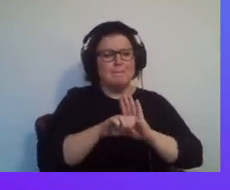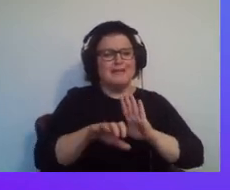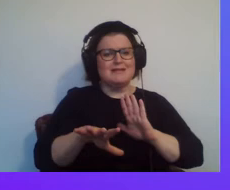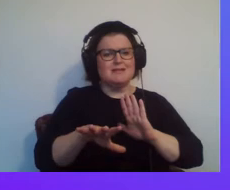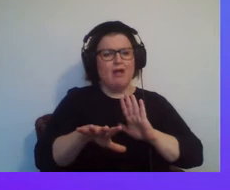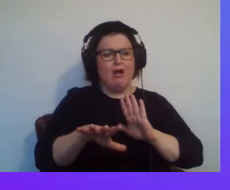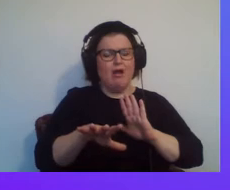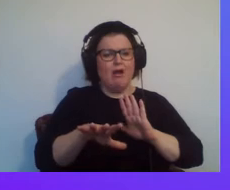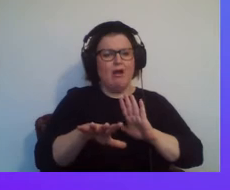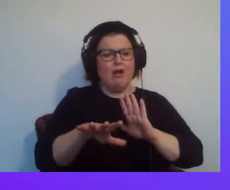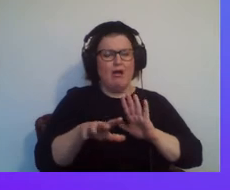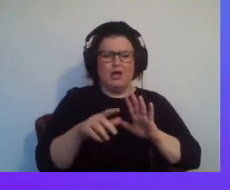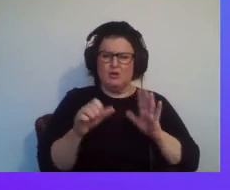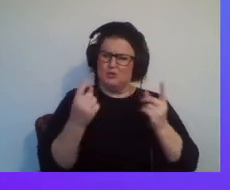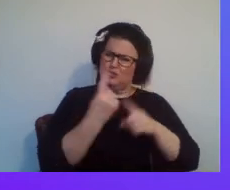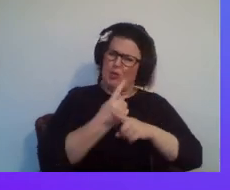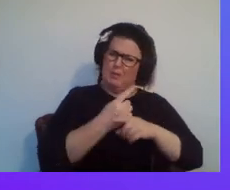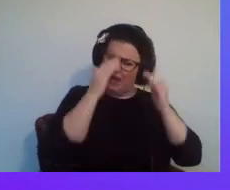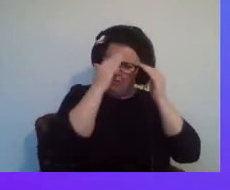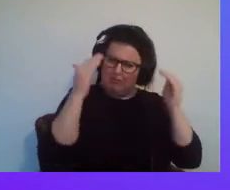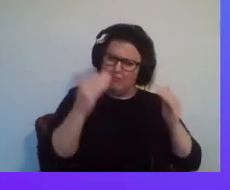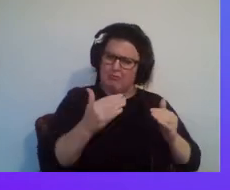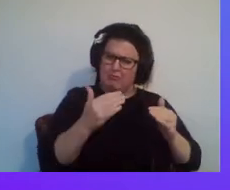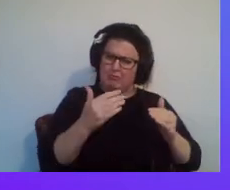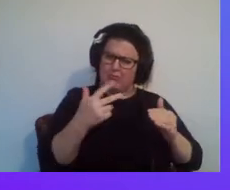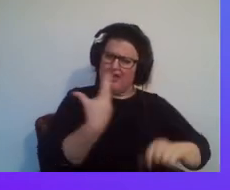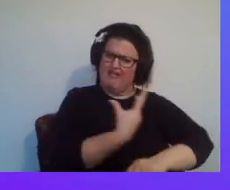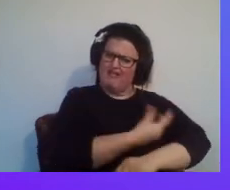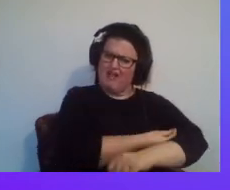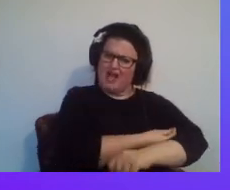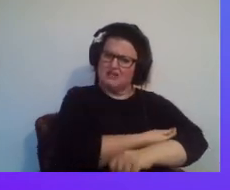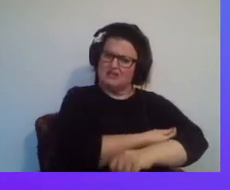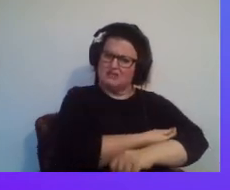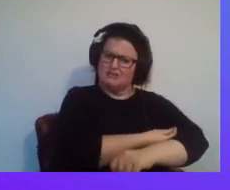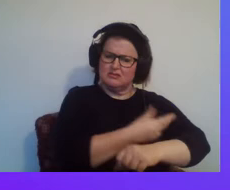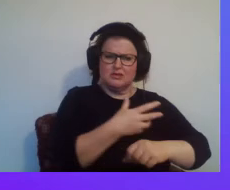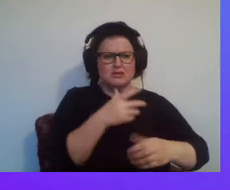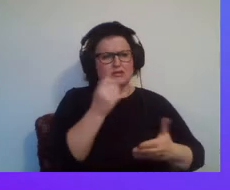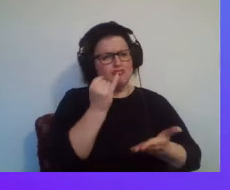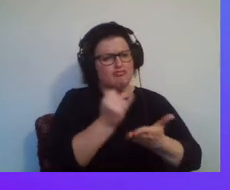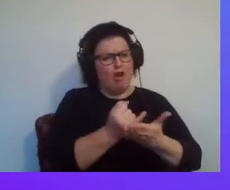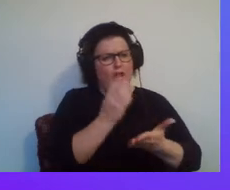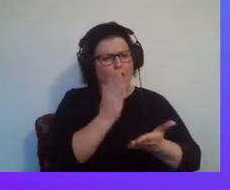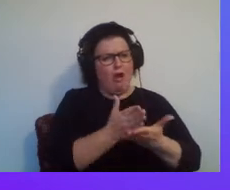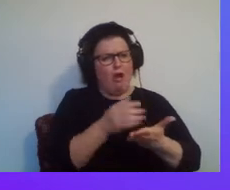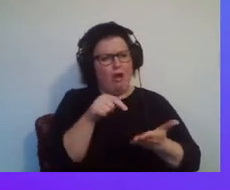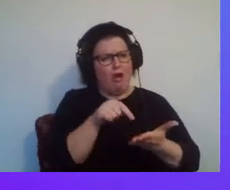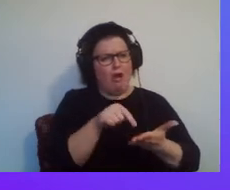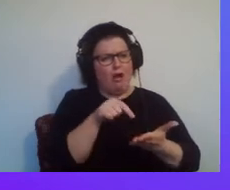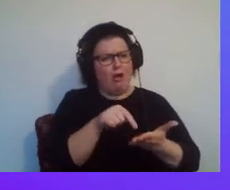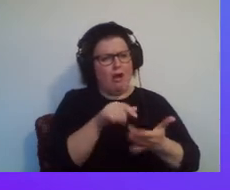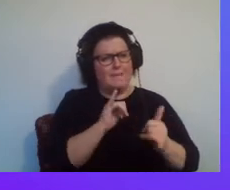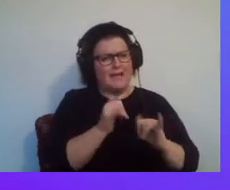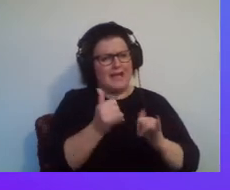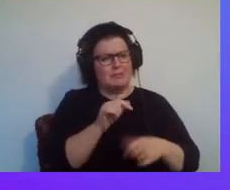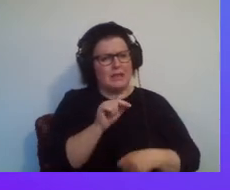an opportunity to air any concerns this evening and get the information and the reassurance that you need. And this is